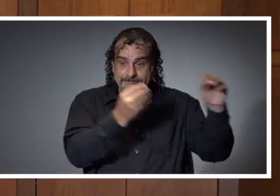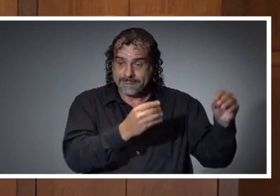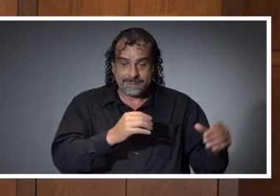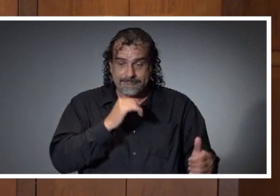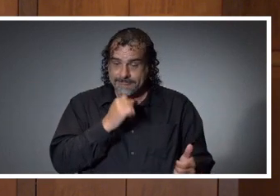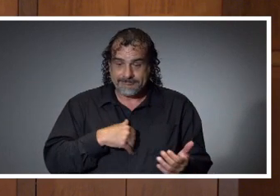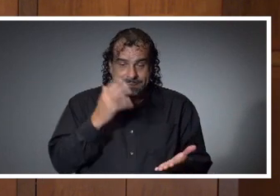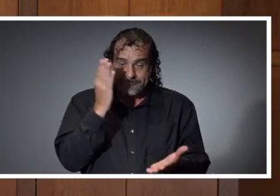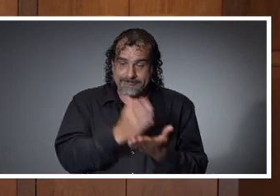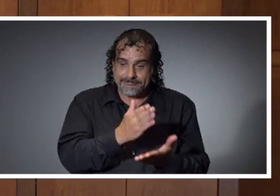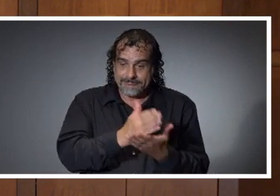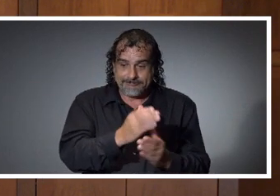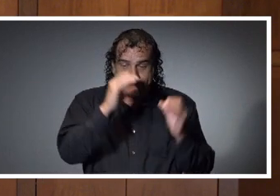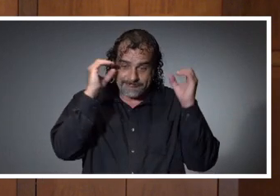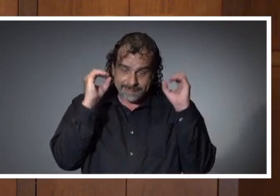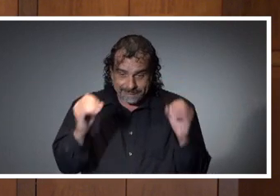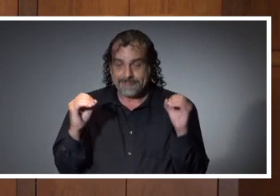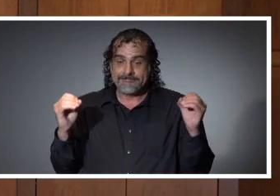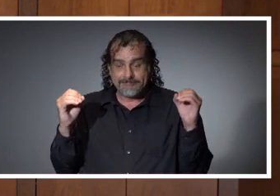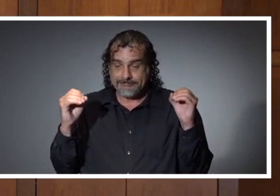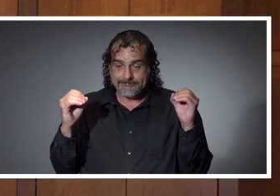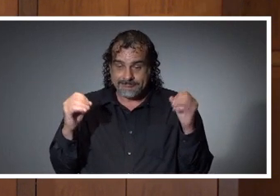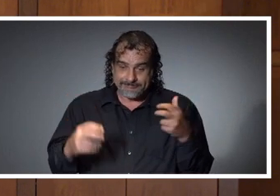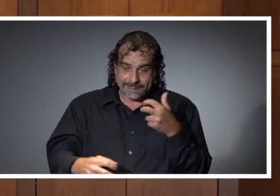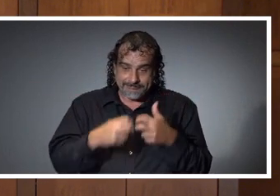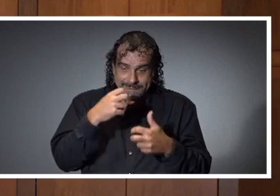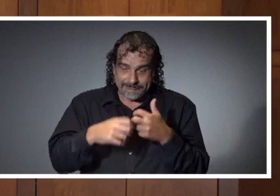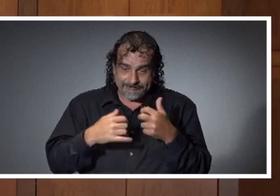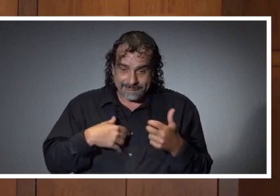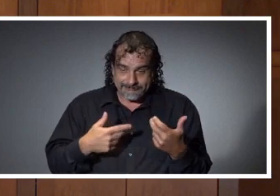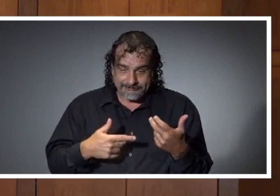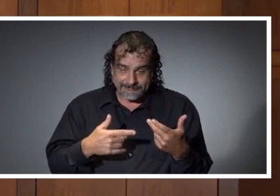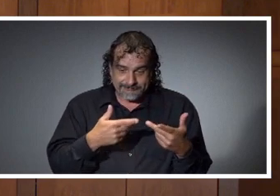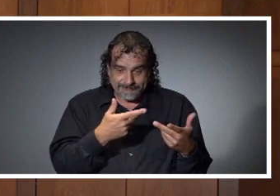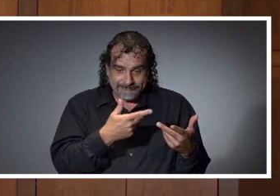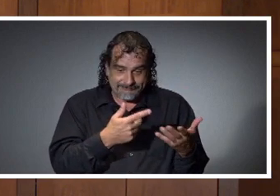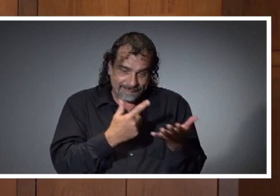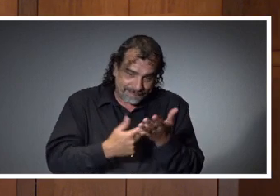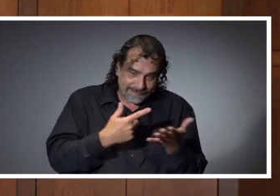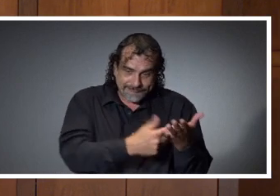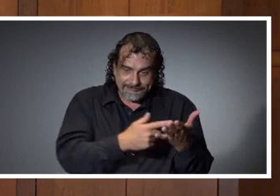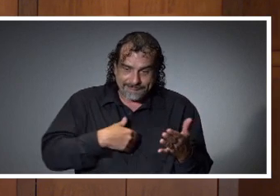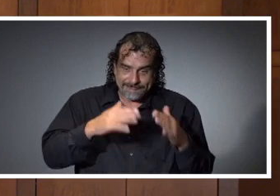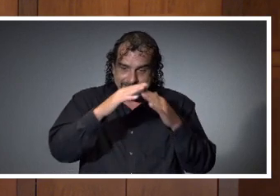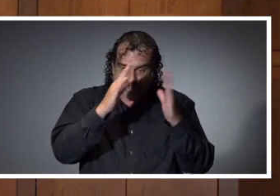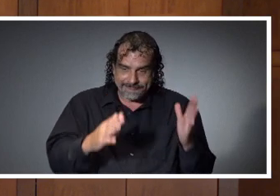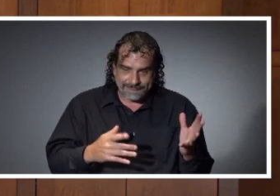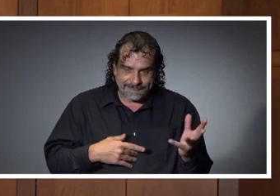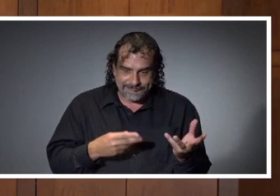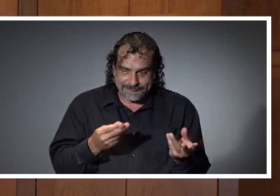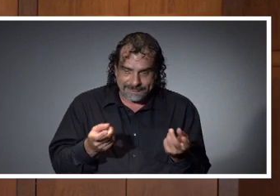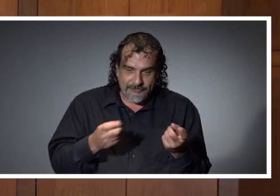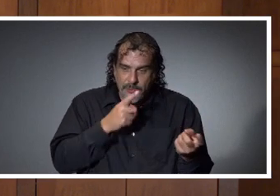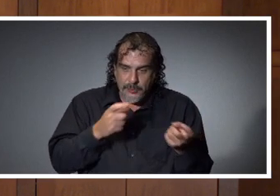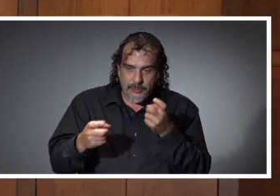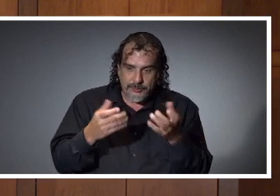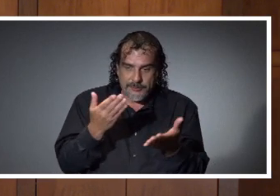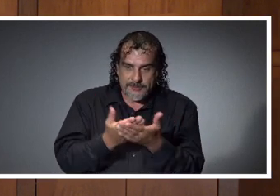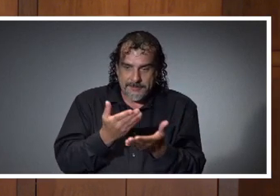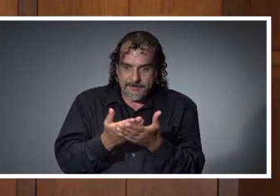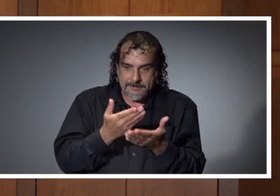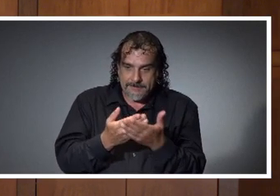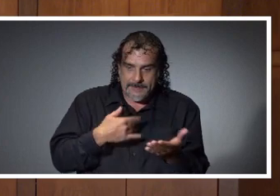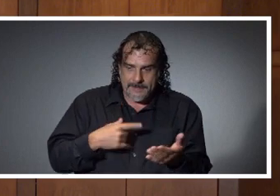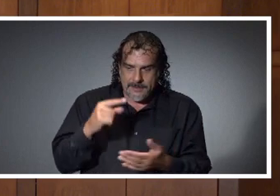passing that DMR budget. Problem continues to be in the House. Control over millions of dollars in Go Mesa money.